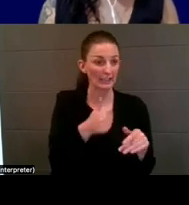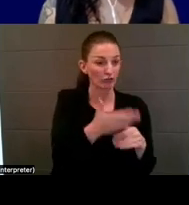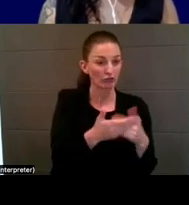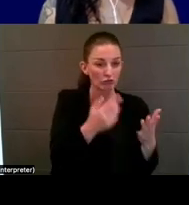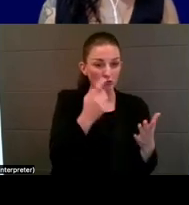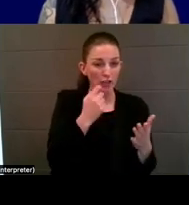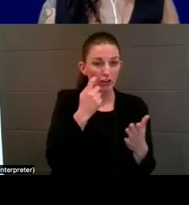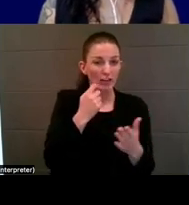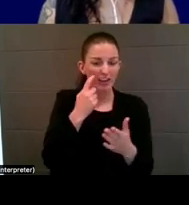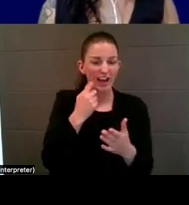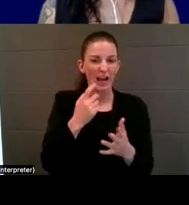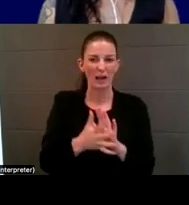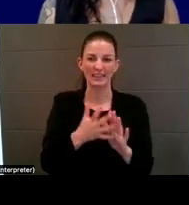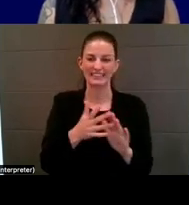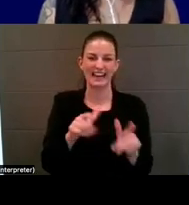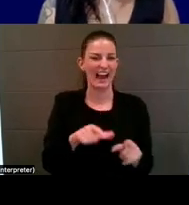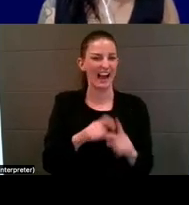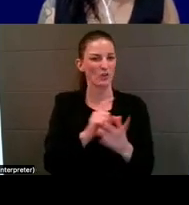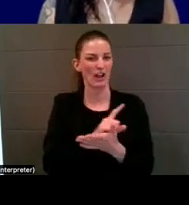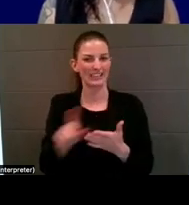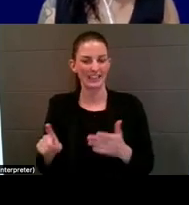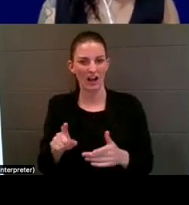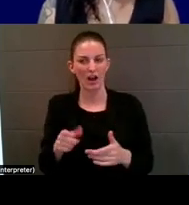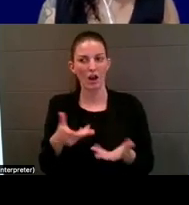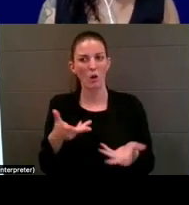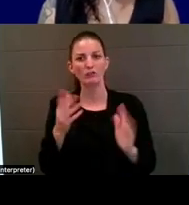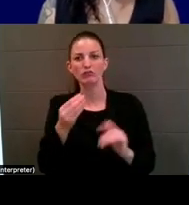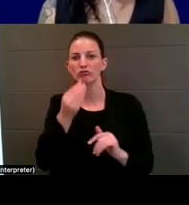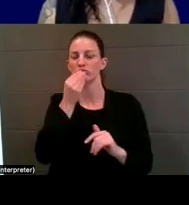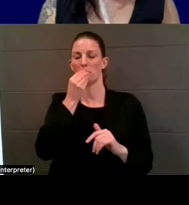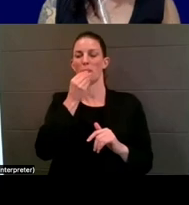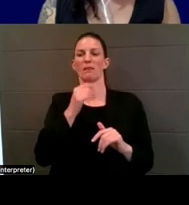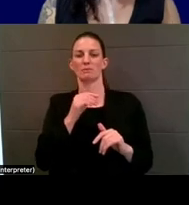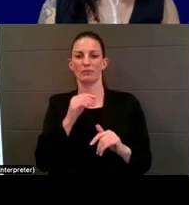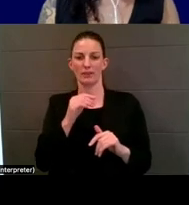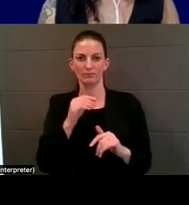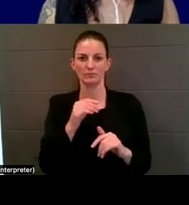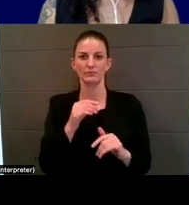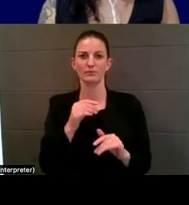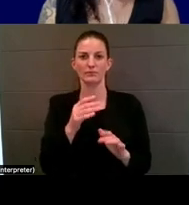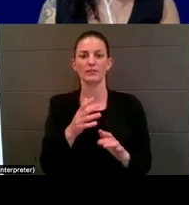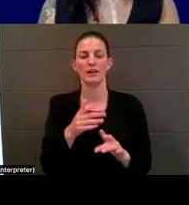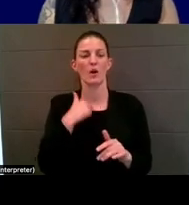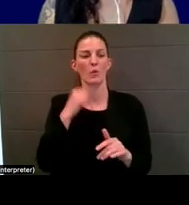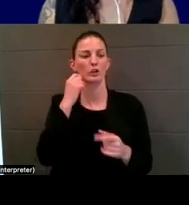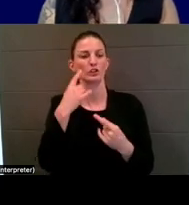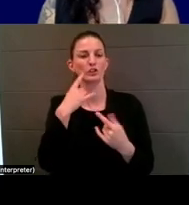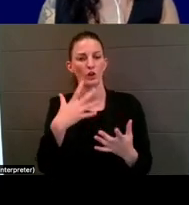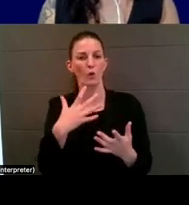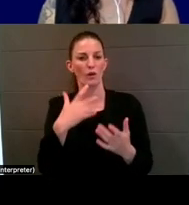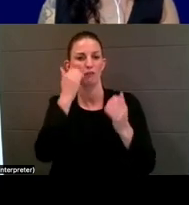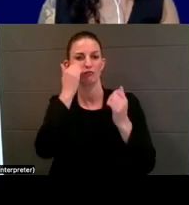to do it later. The references for these parts are at the end of the slides.